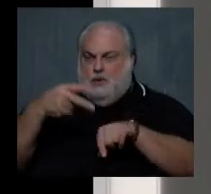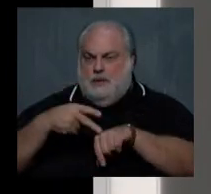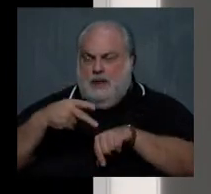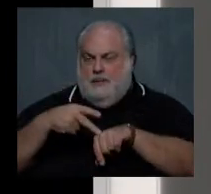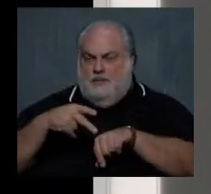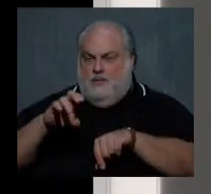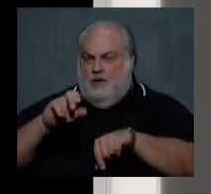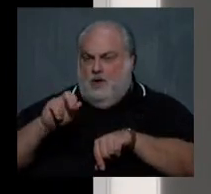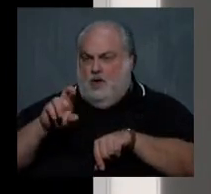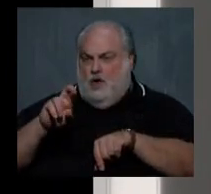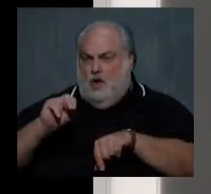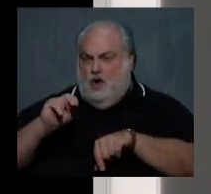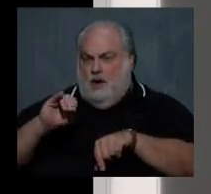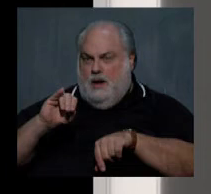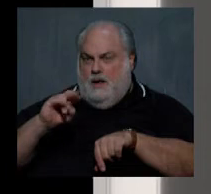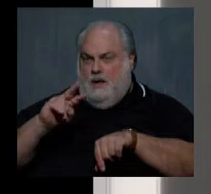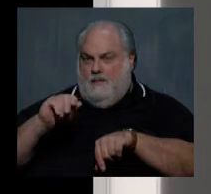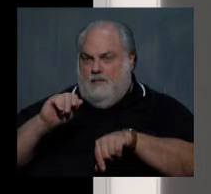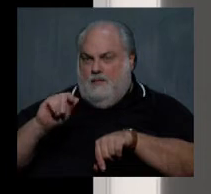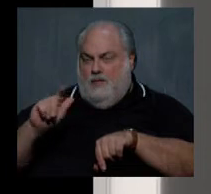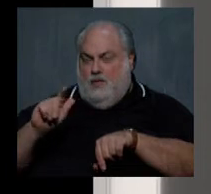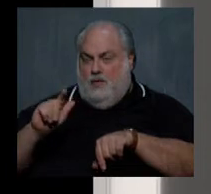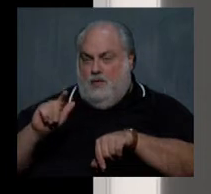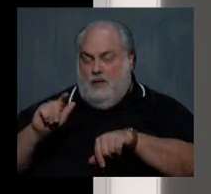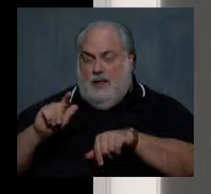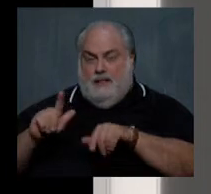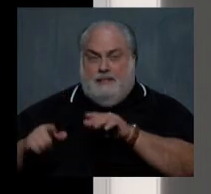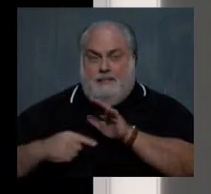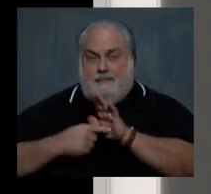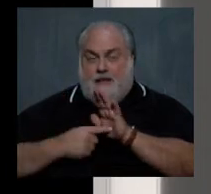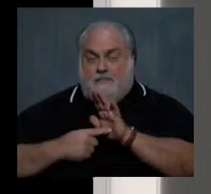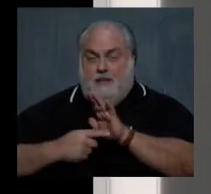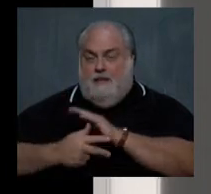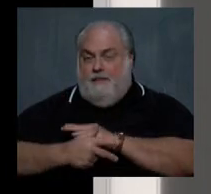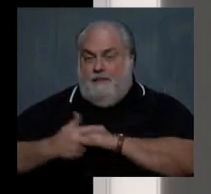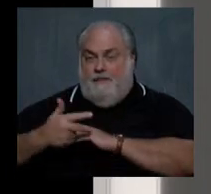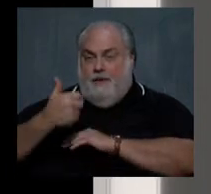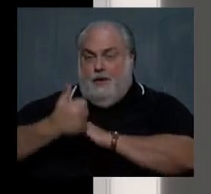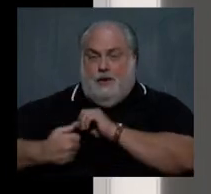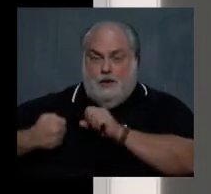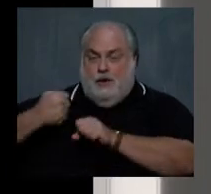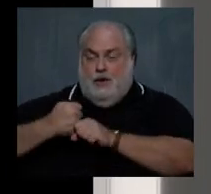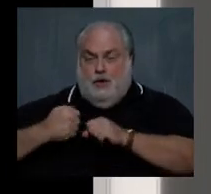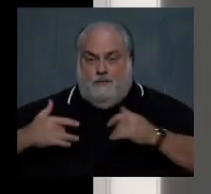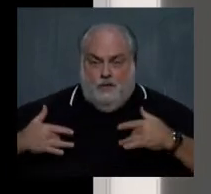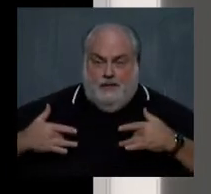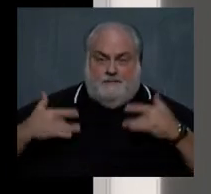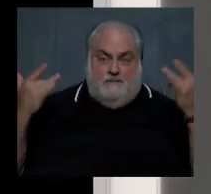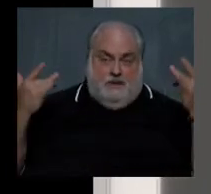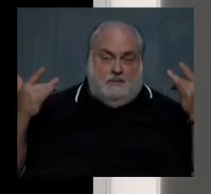this carnival that they've hosted now. I think this will be the third year that they would have done it.